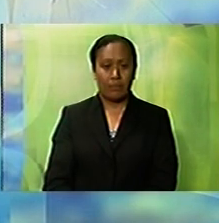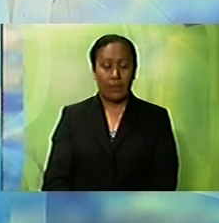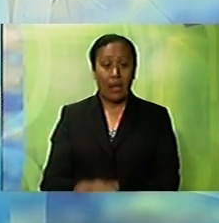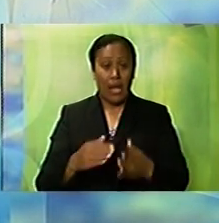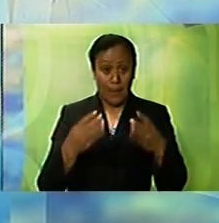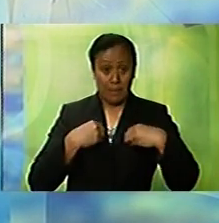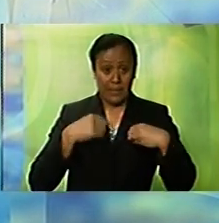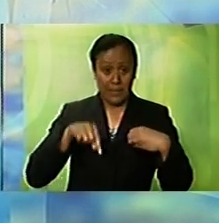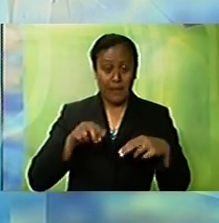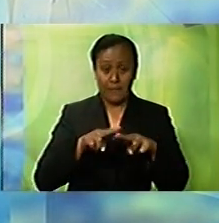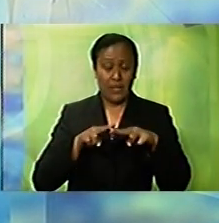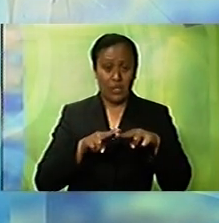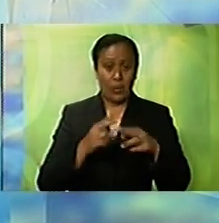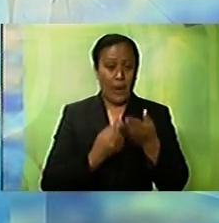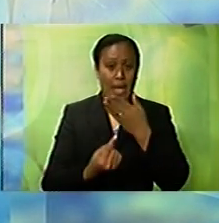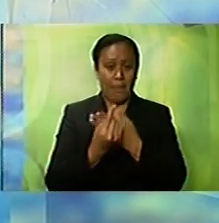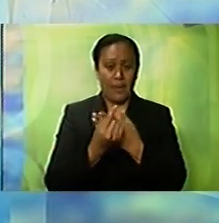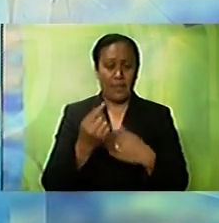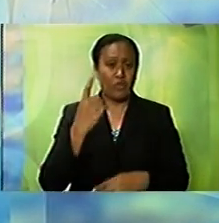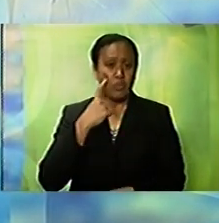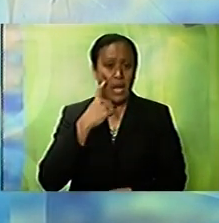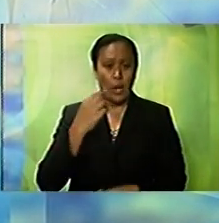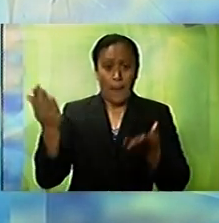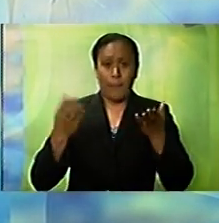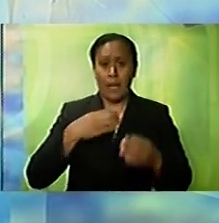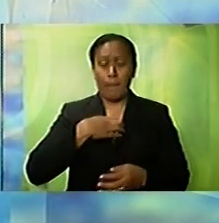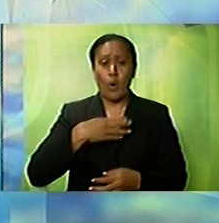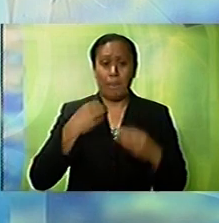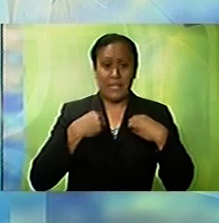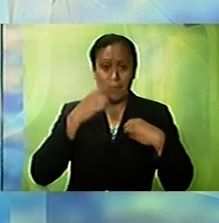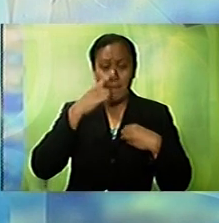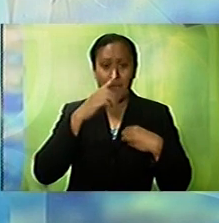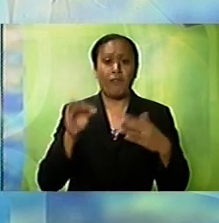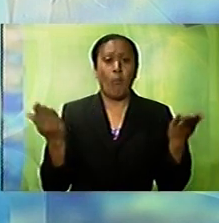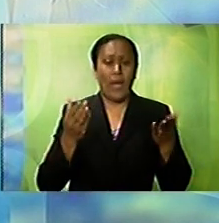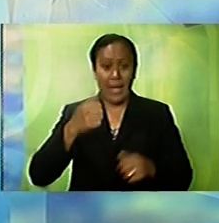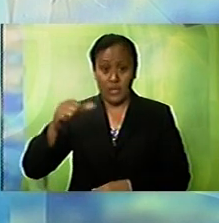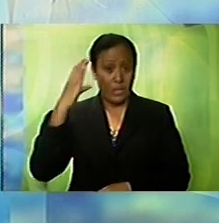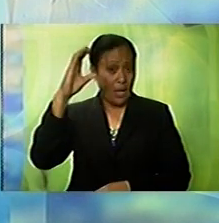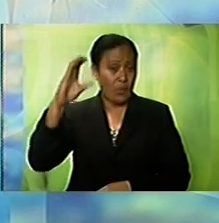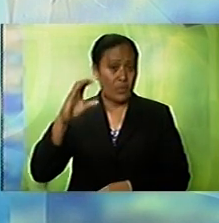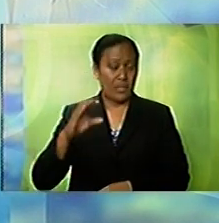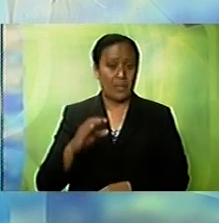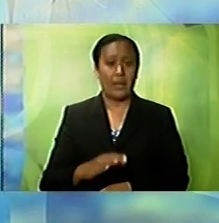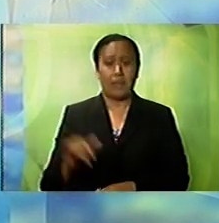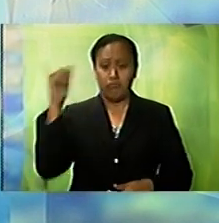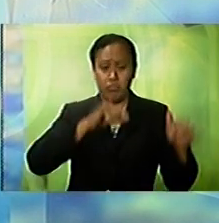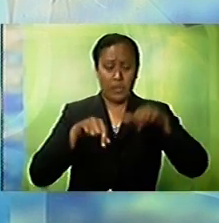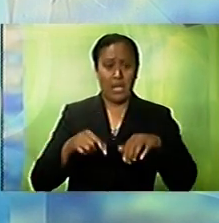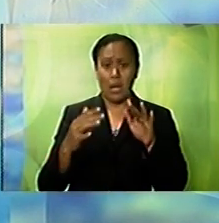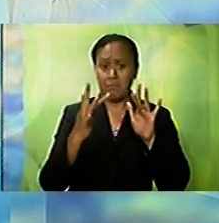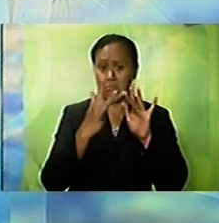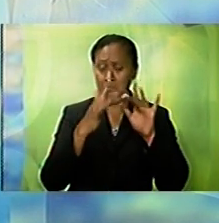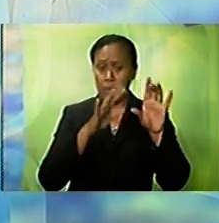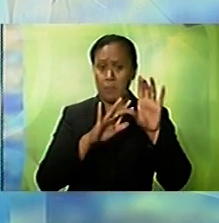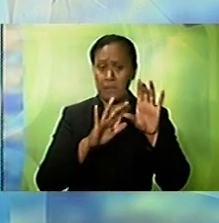Investment Fiji climbed a notch in the business of attracting investment, especially from Asian countries, with a revamped website that literally